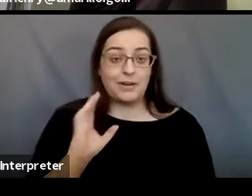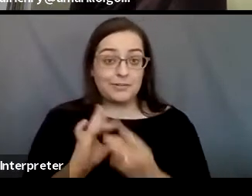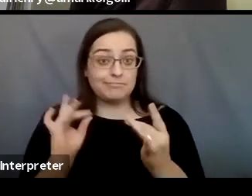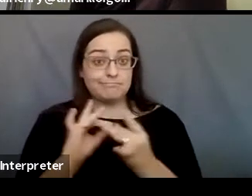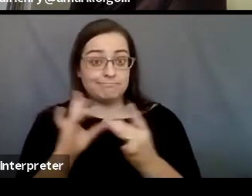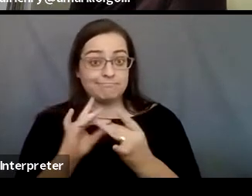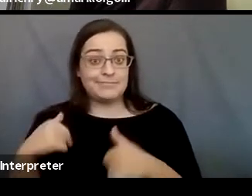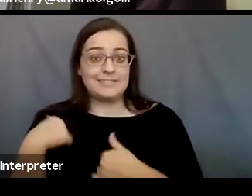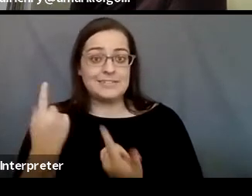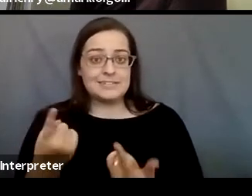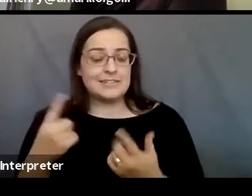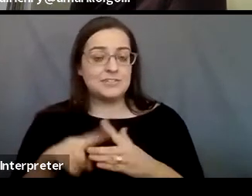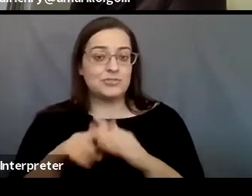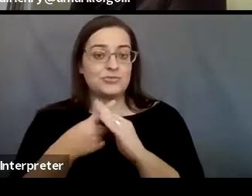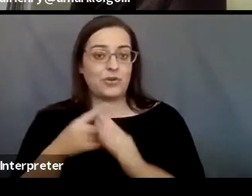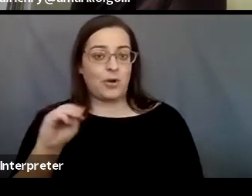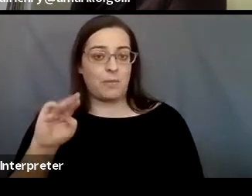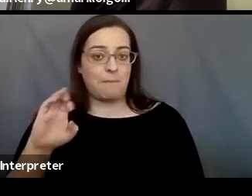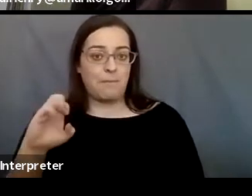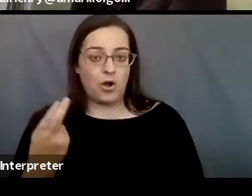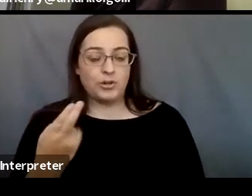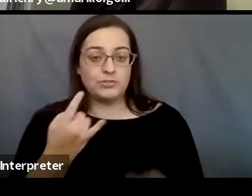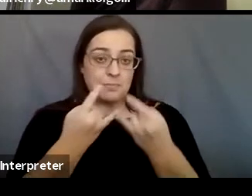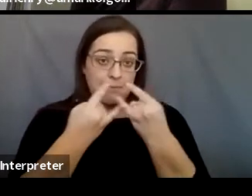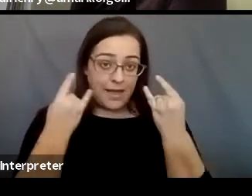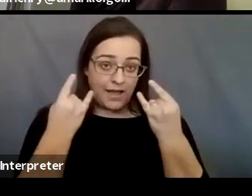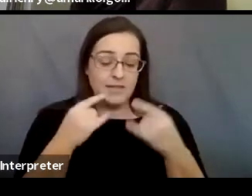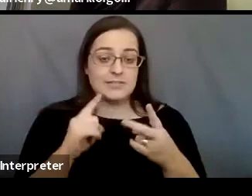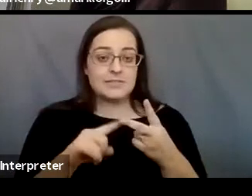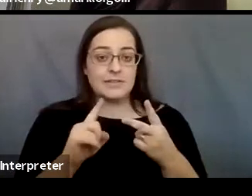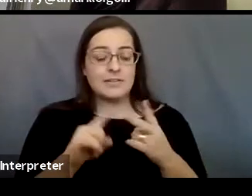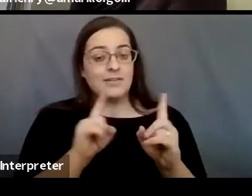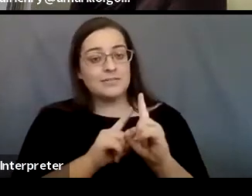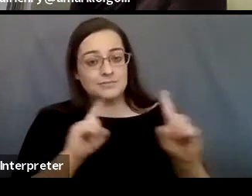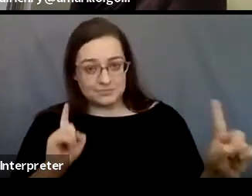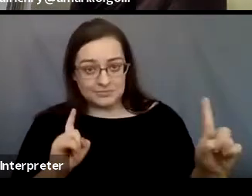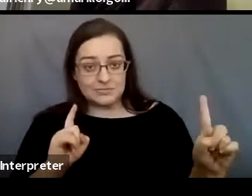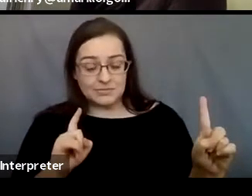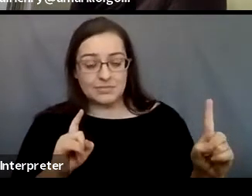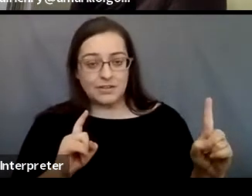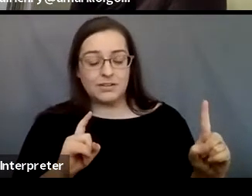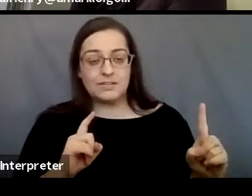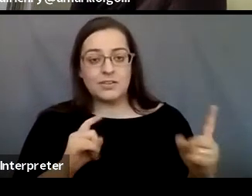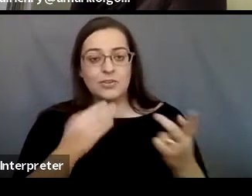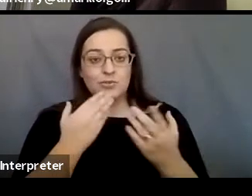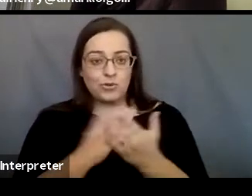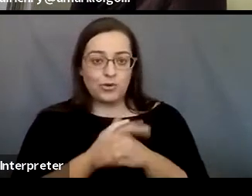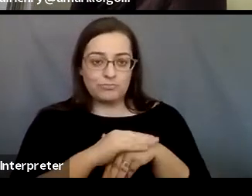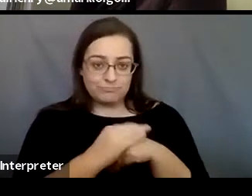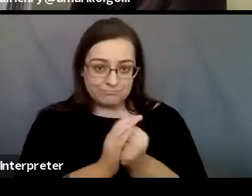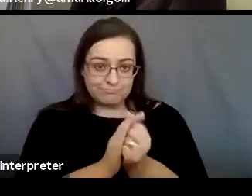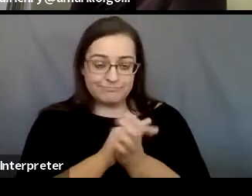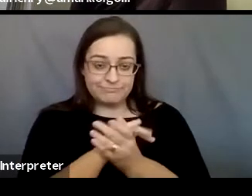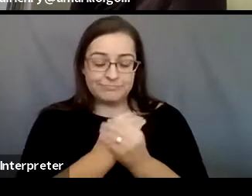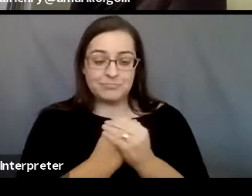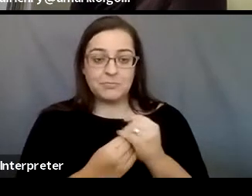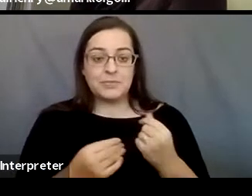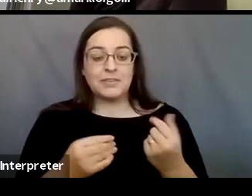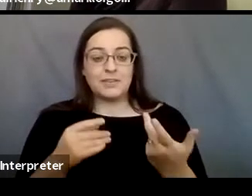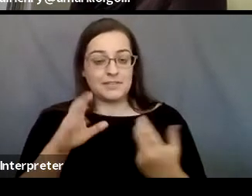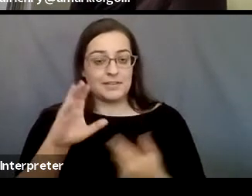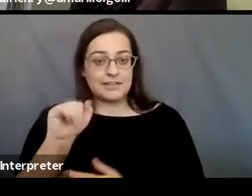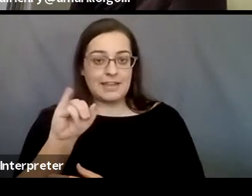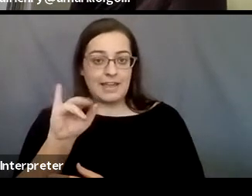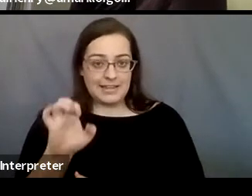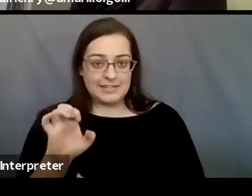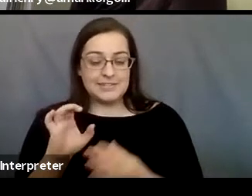it since all this started, is wearing your mask, practicing social distancing, good hand hygiene, and as Casie